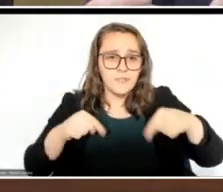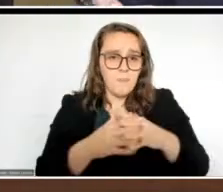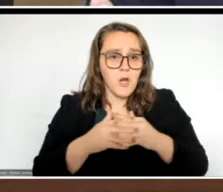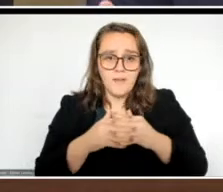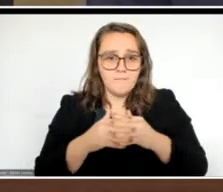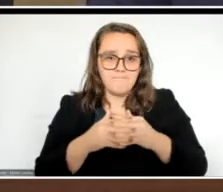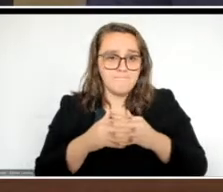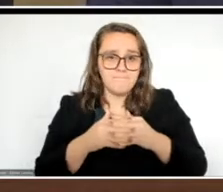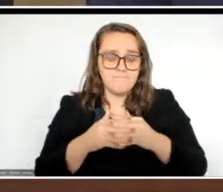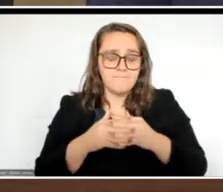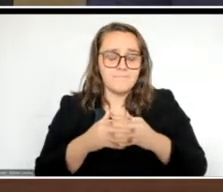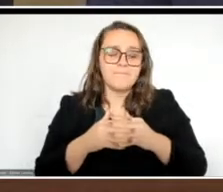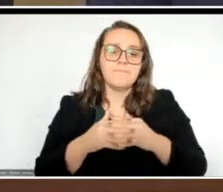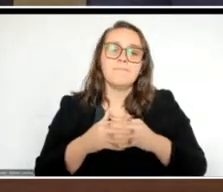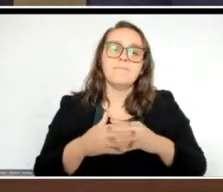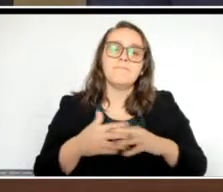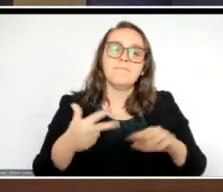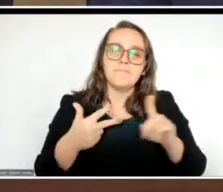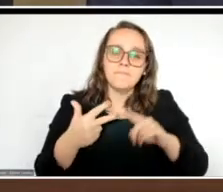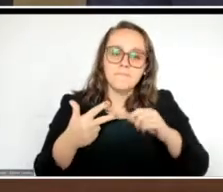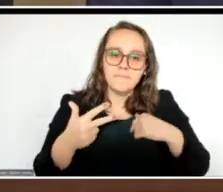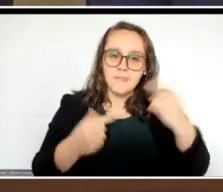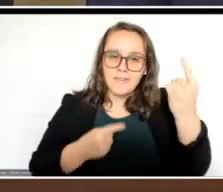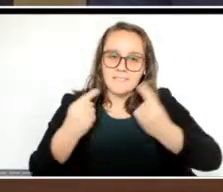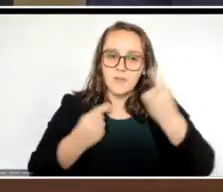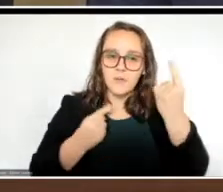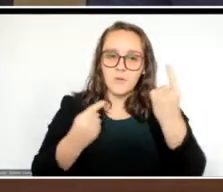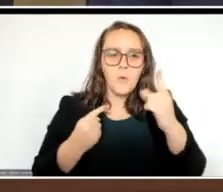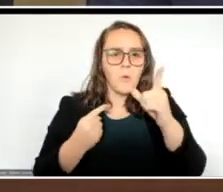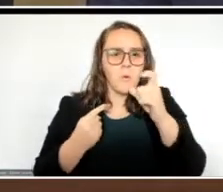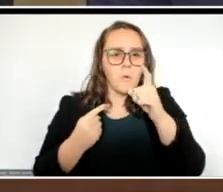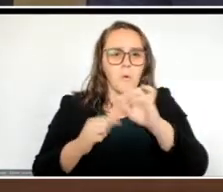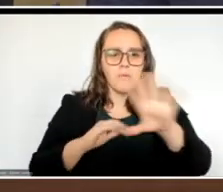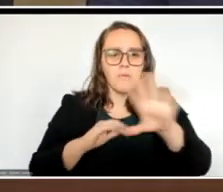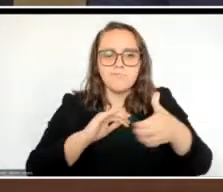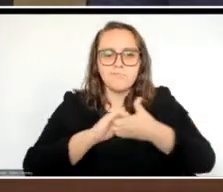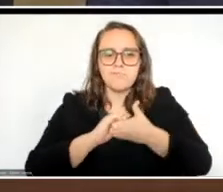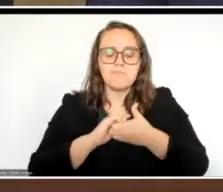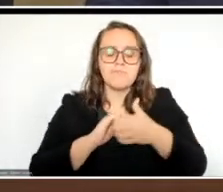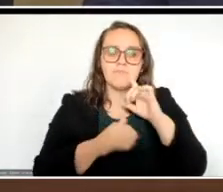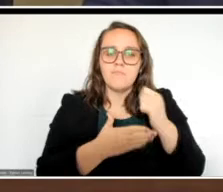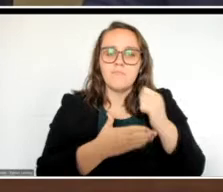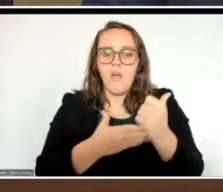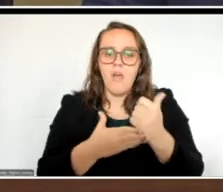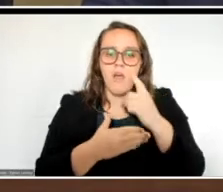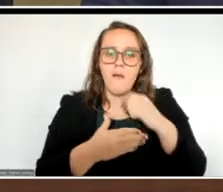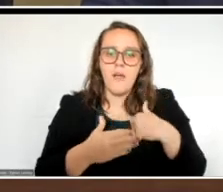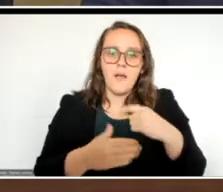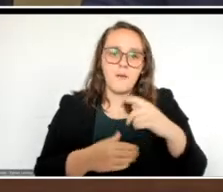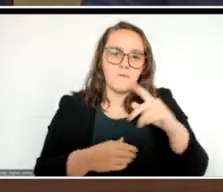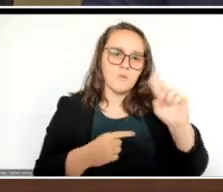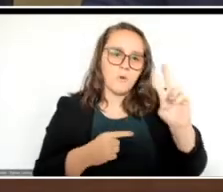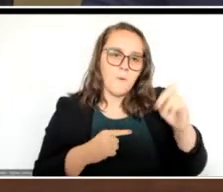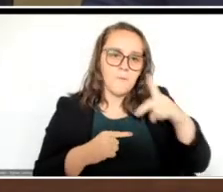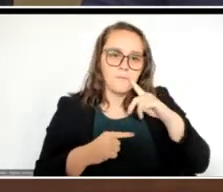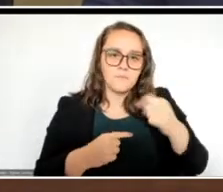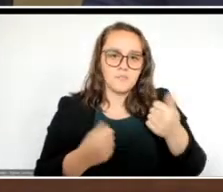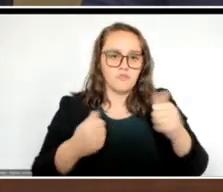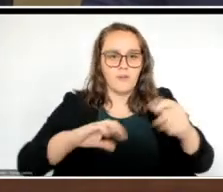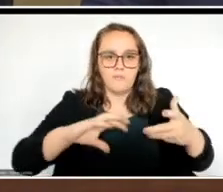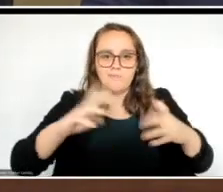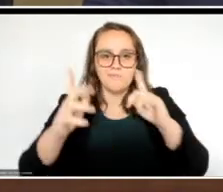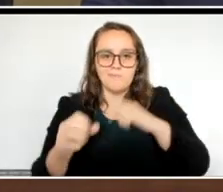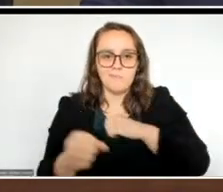consider today who had a hand in defeating President Trump's efforts to overturn the election. Vice President Pence, Bill